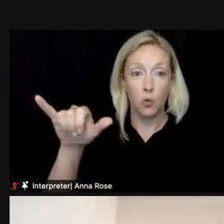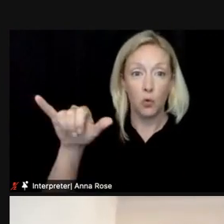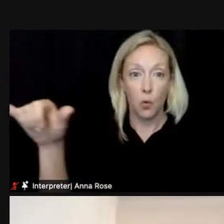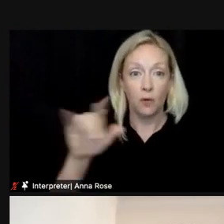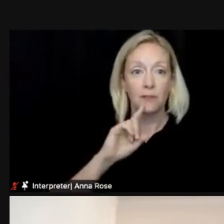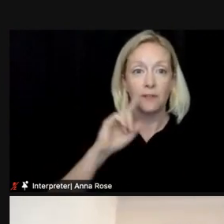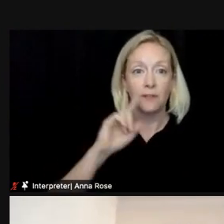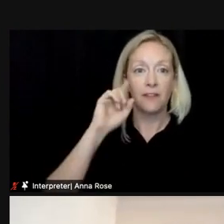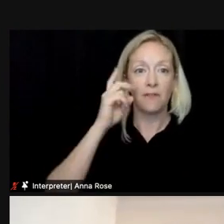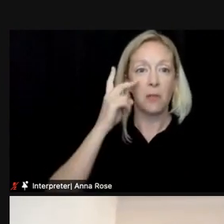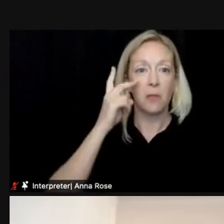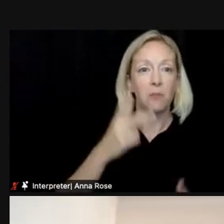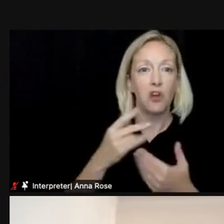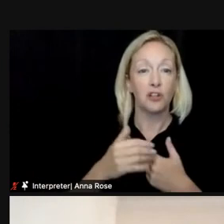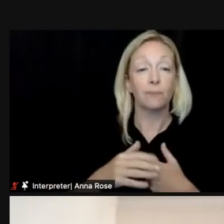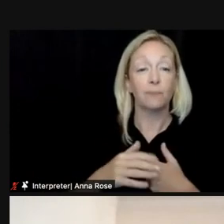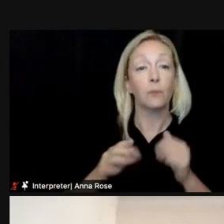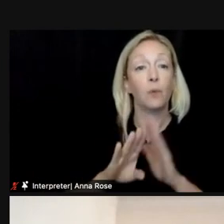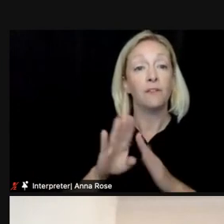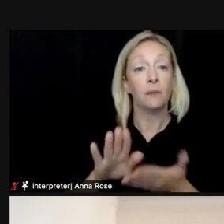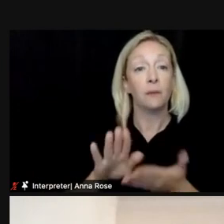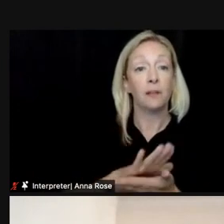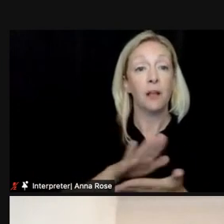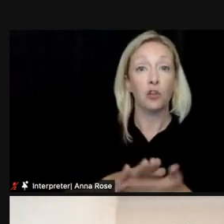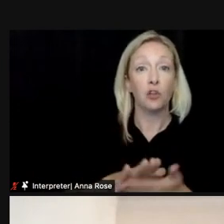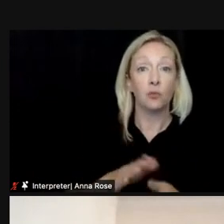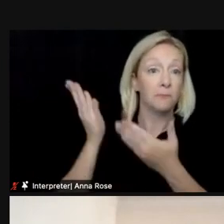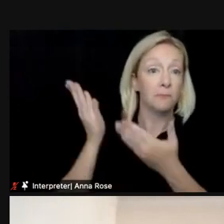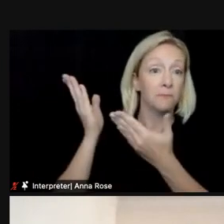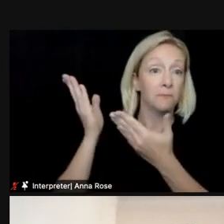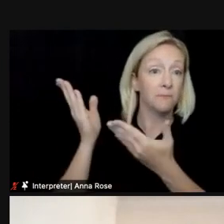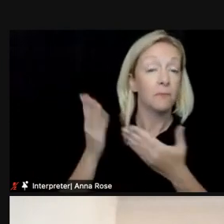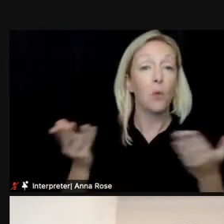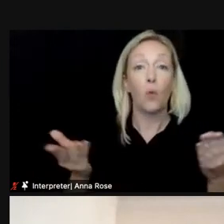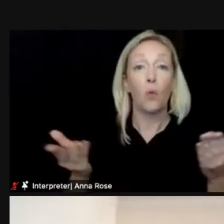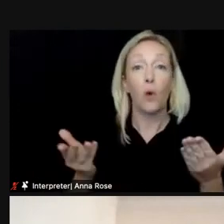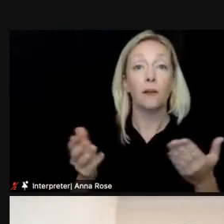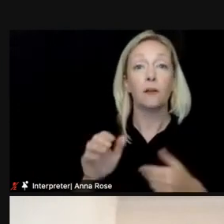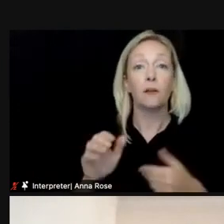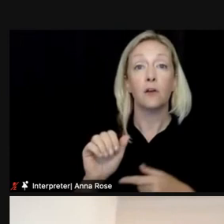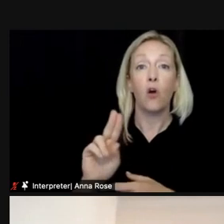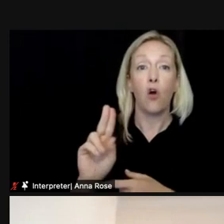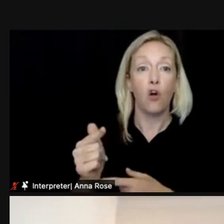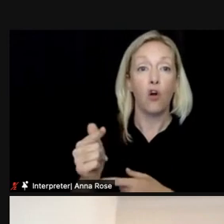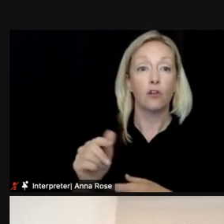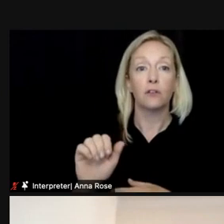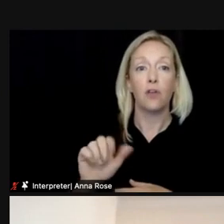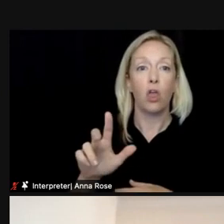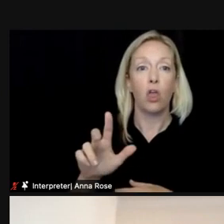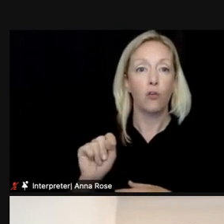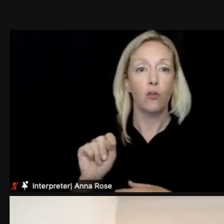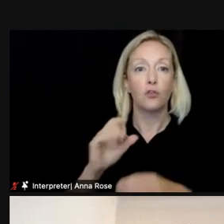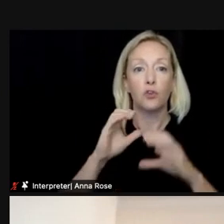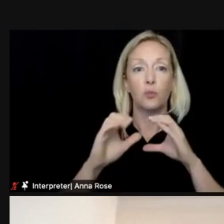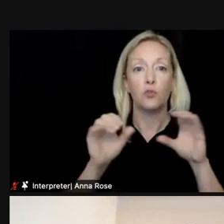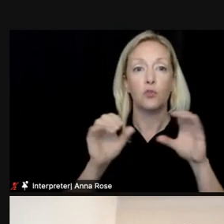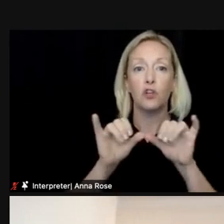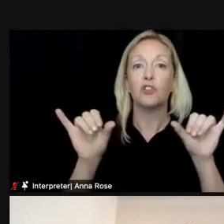we created a document that you will see here, which is the augmentative and alternative communication